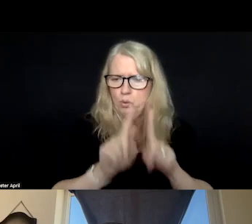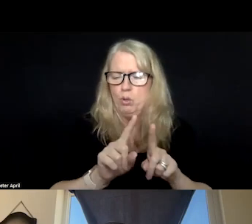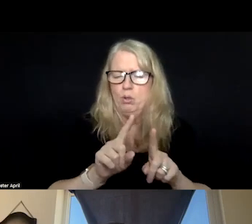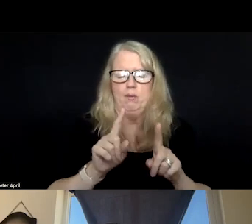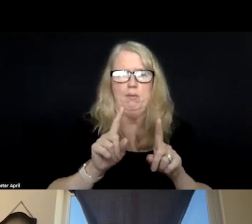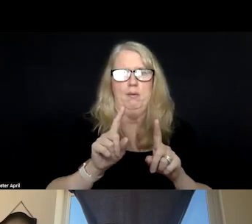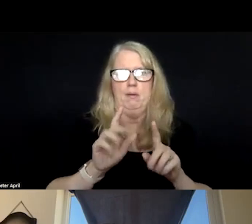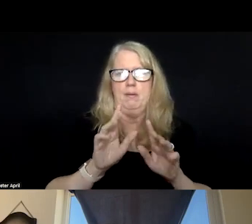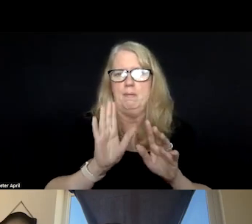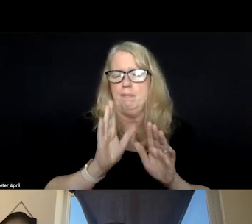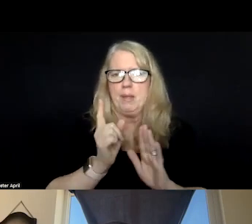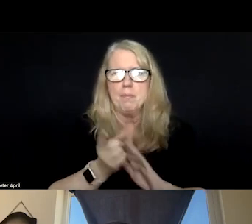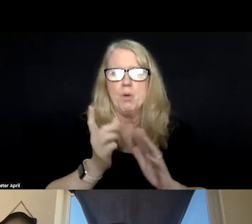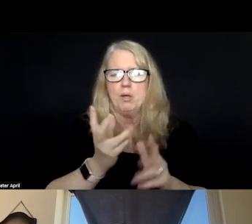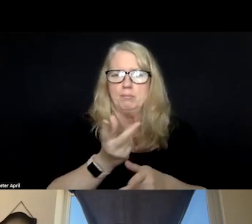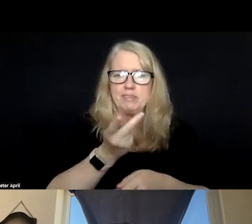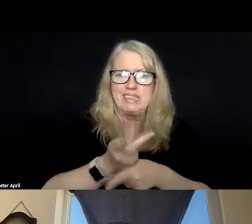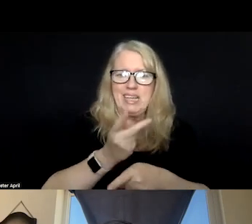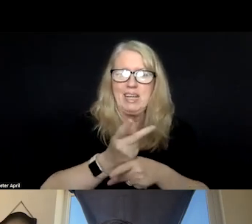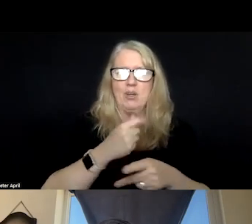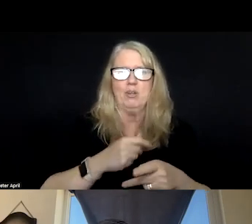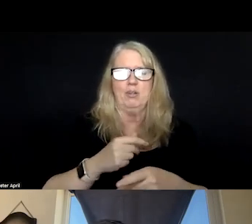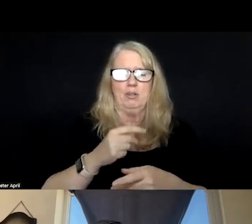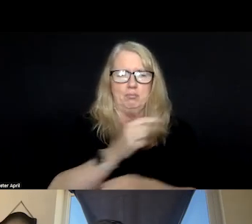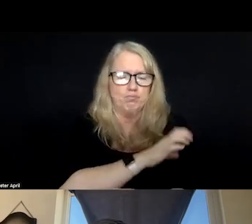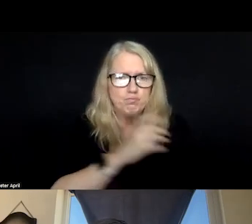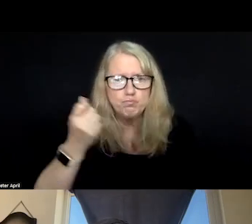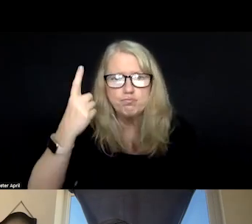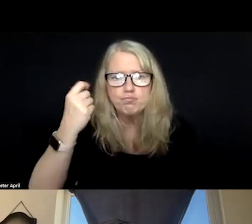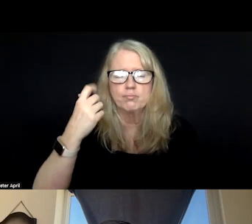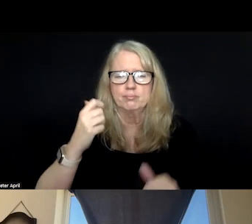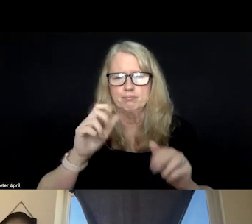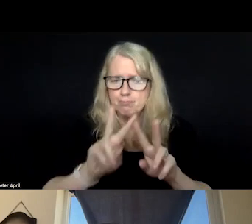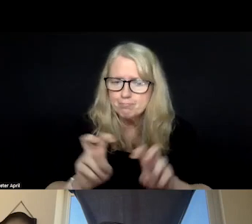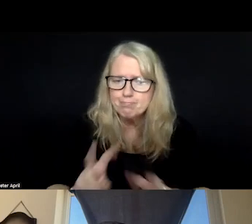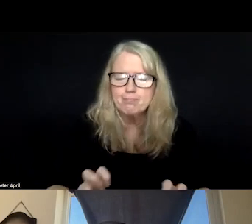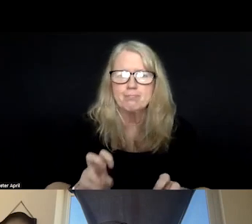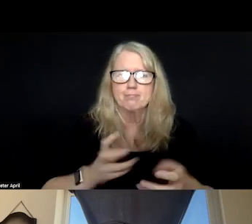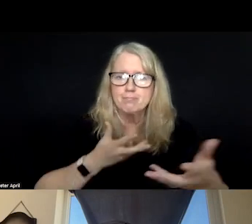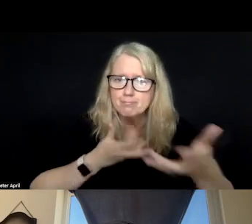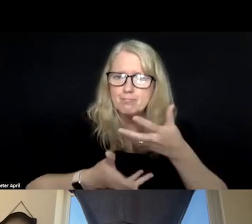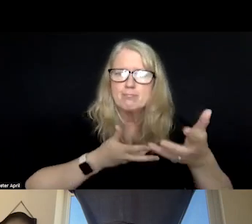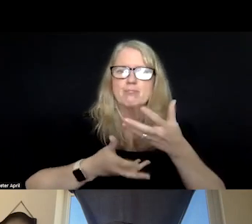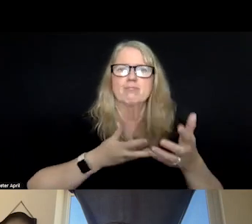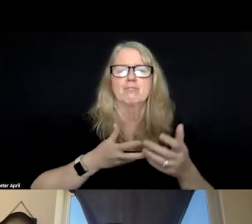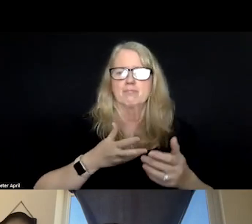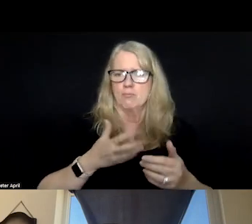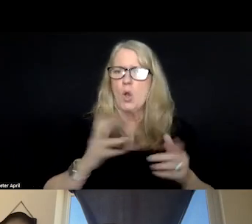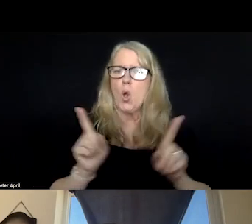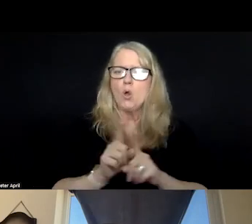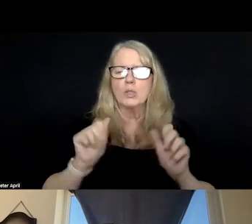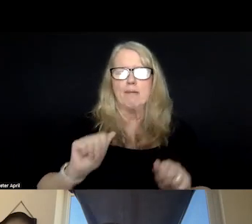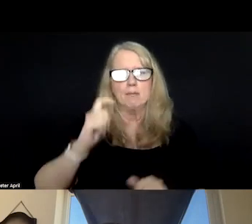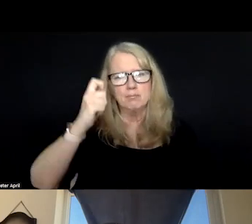of care, clinical understanding, assessment, engagement. And it also